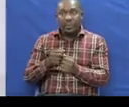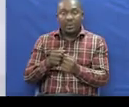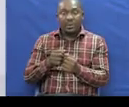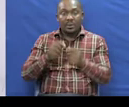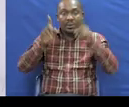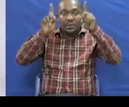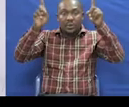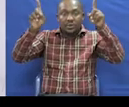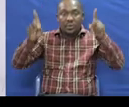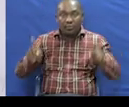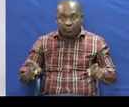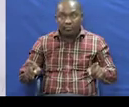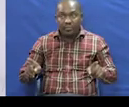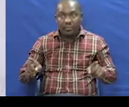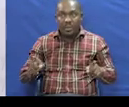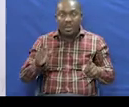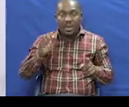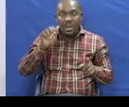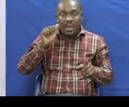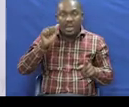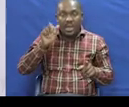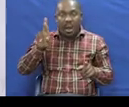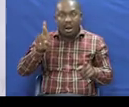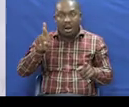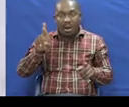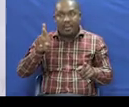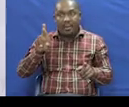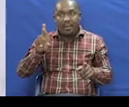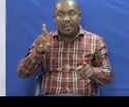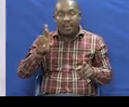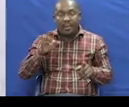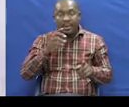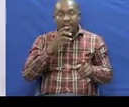bracket A, R, followed with